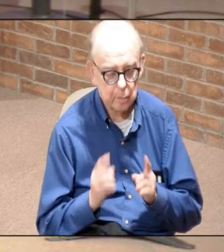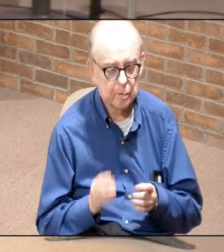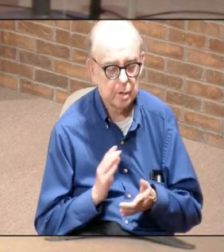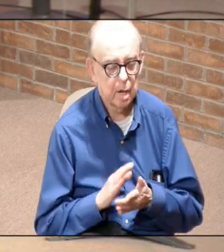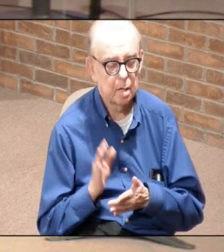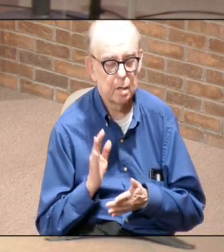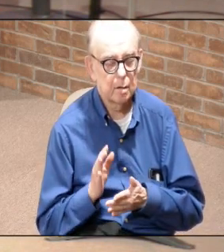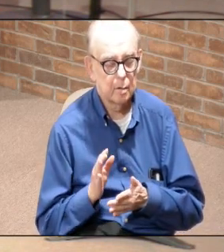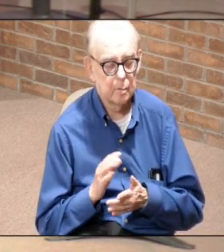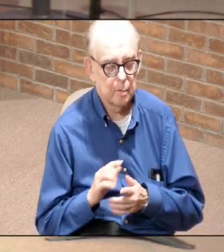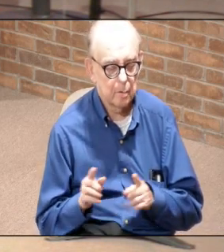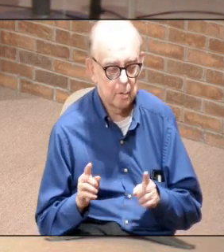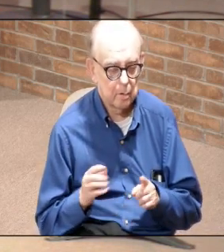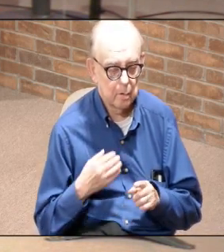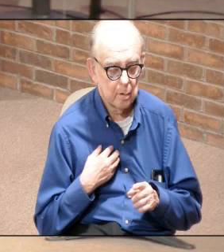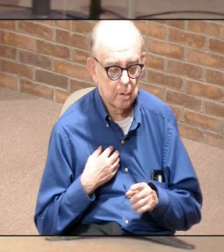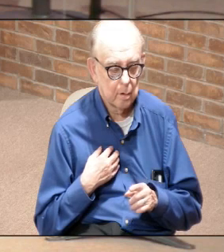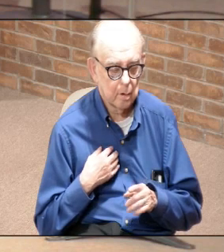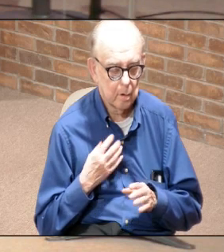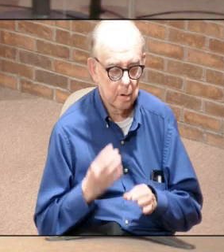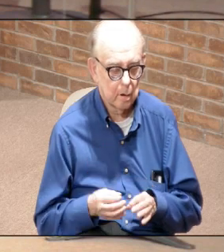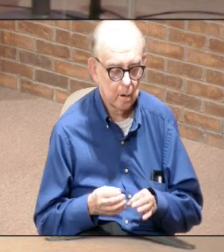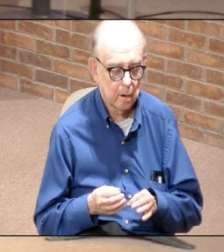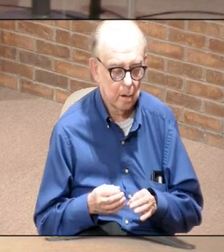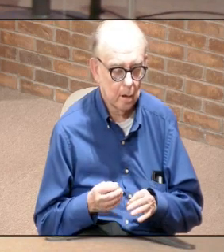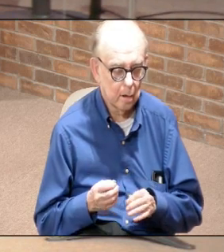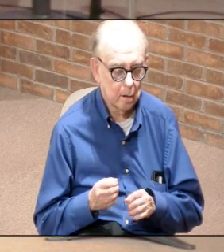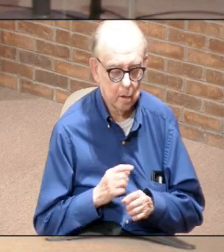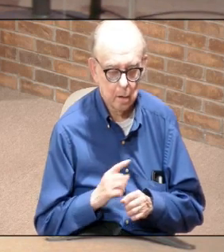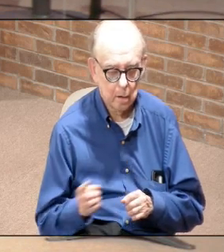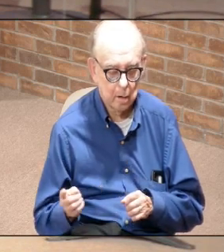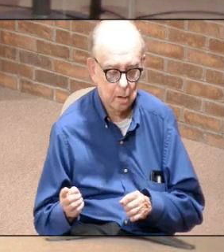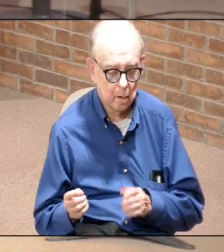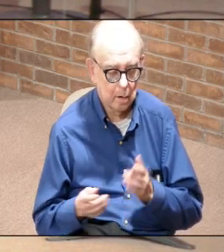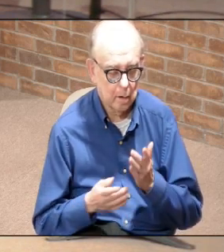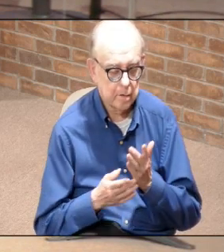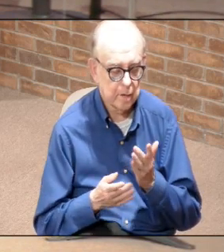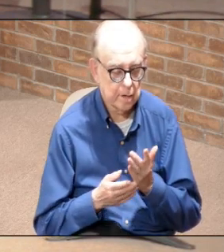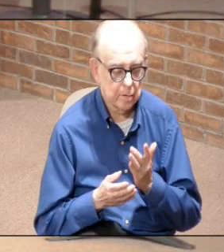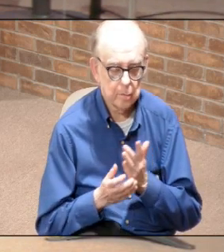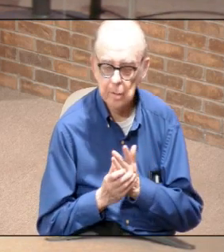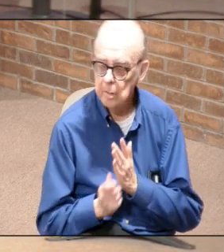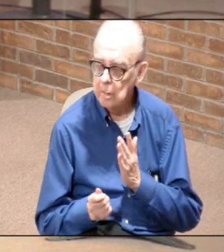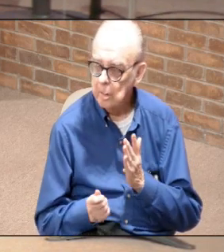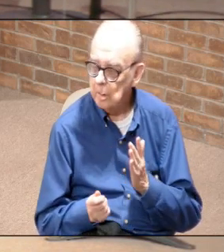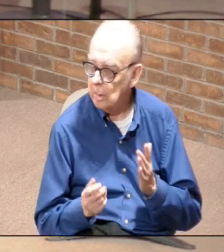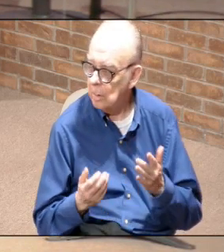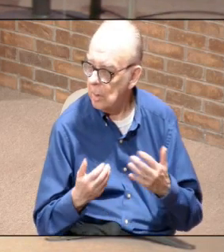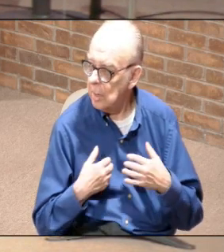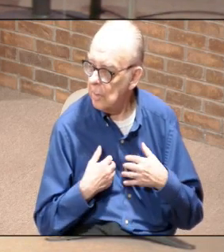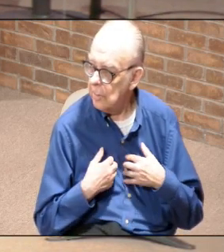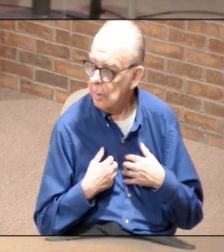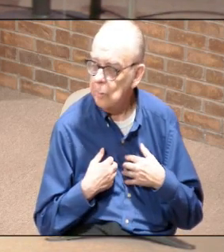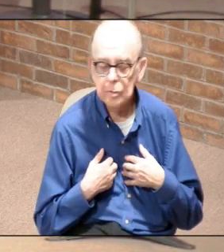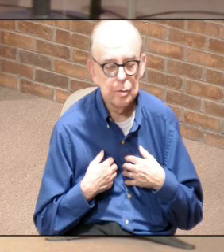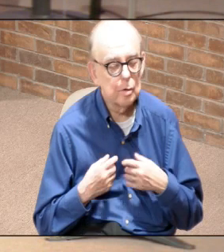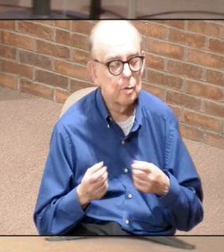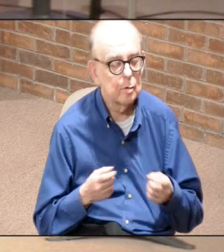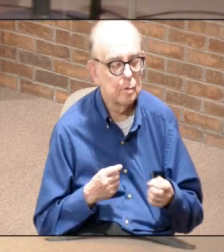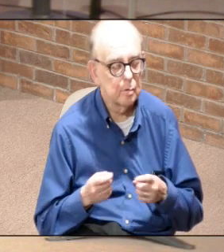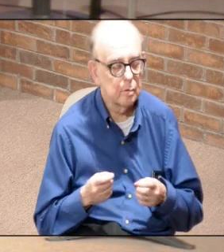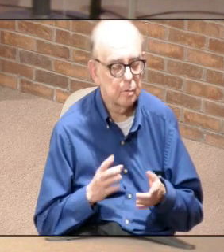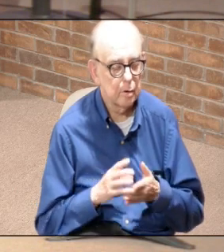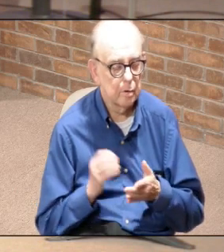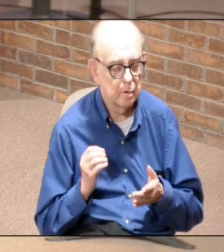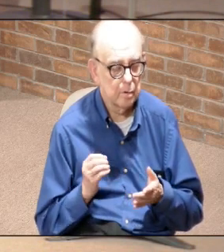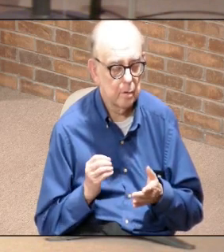college, but they also have to decide, every one of them, a technical skill that they want to master. They